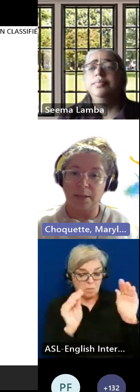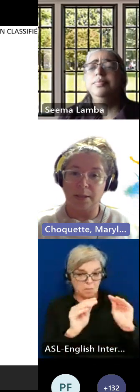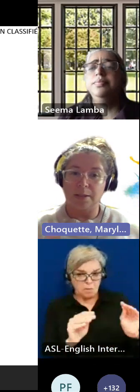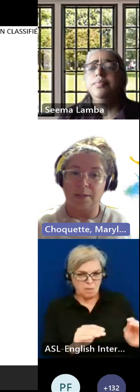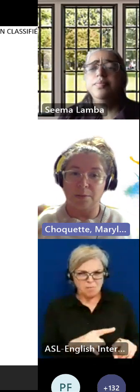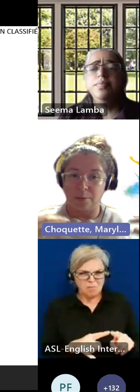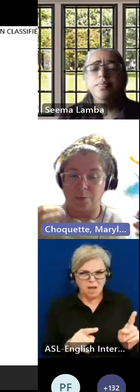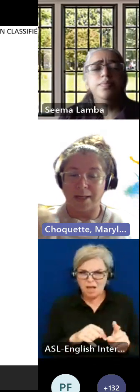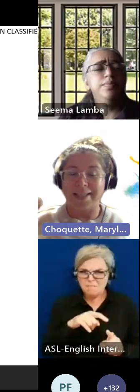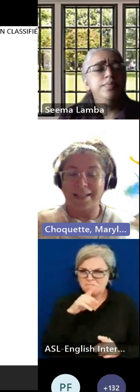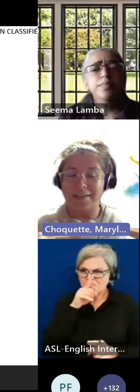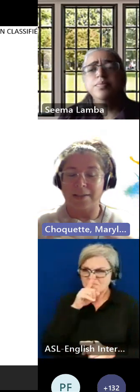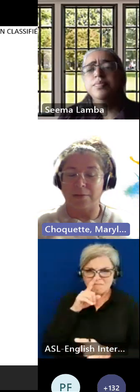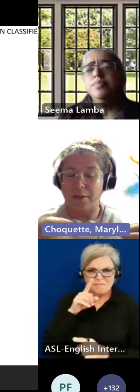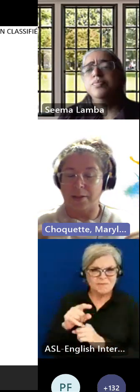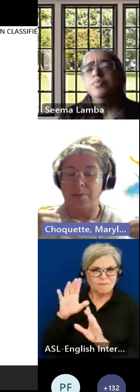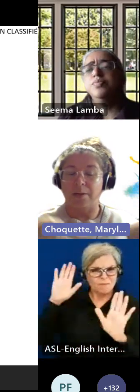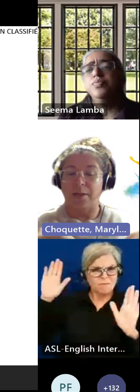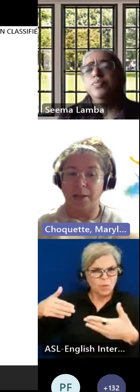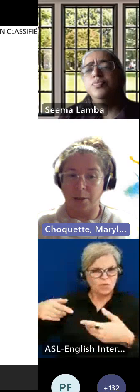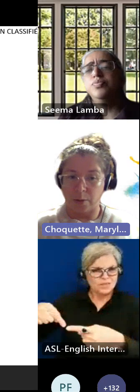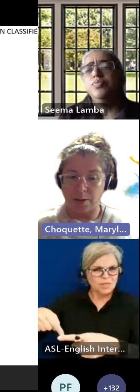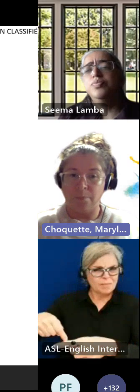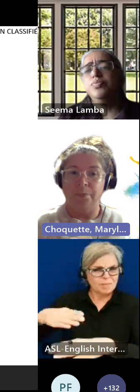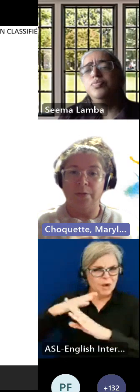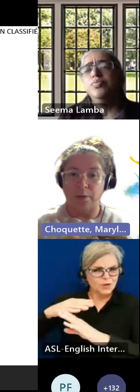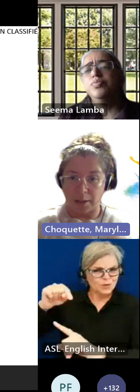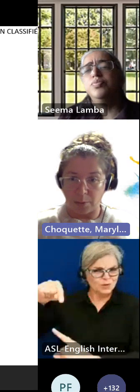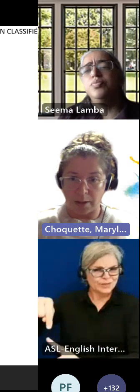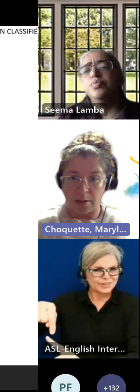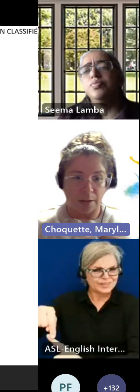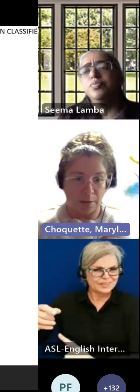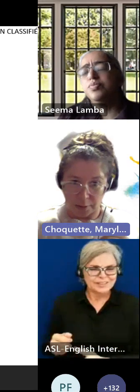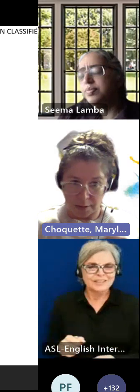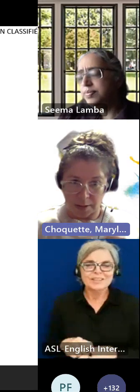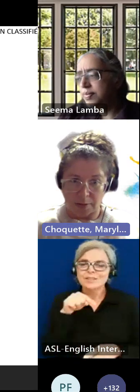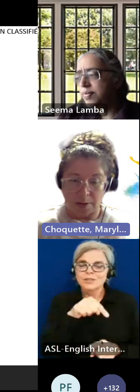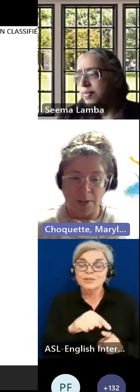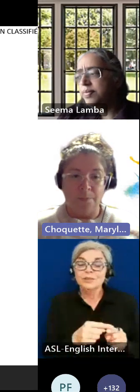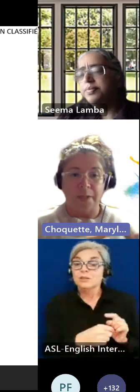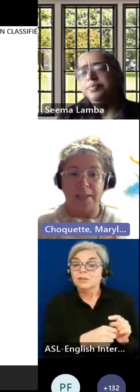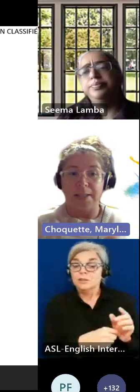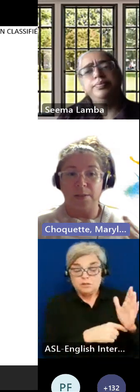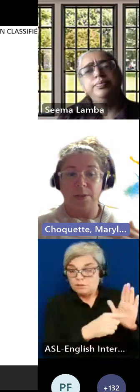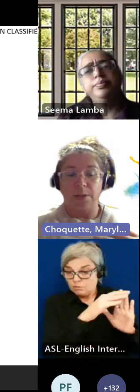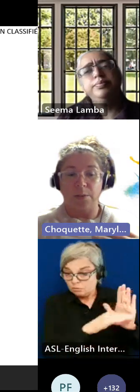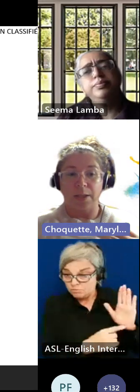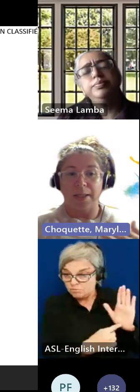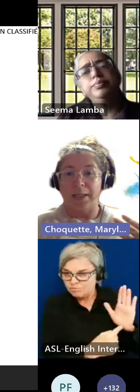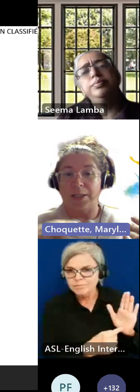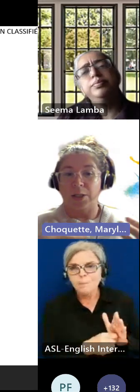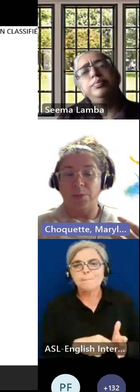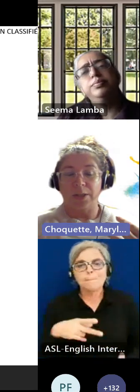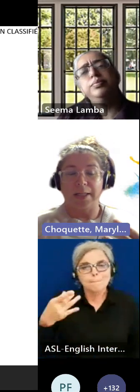it's writing it in a very plain language so anybody can understand it. It needs